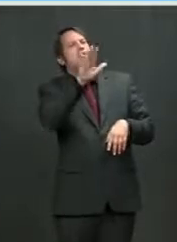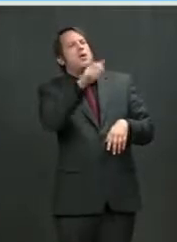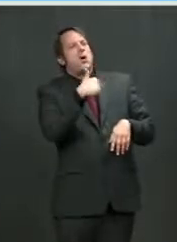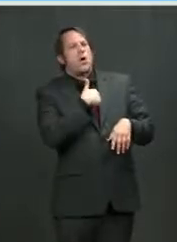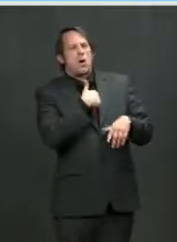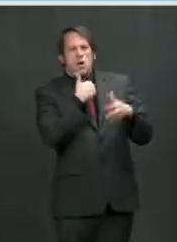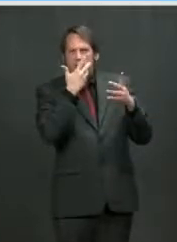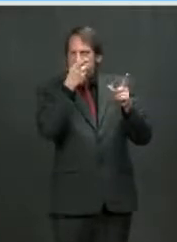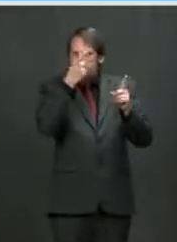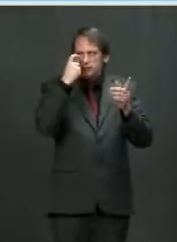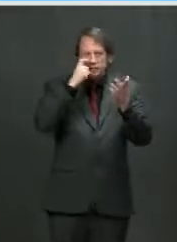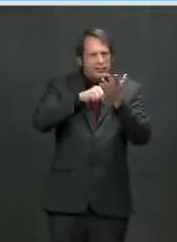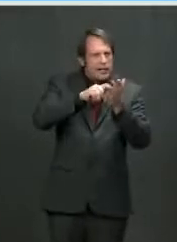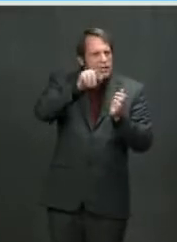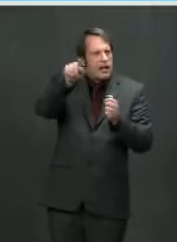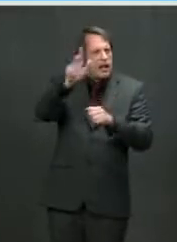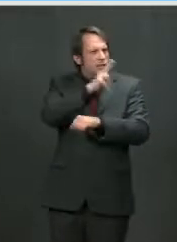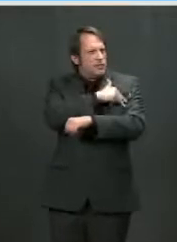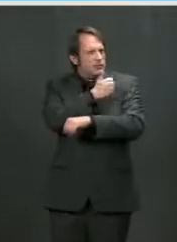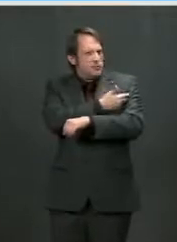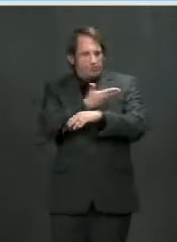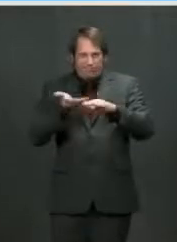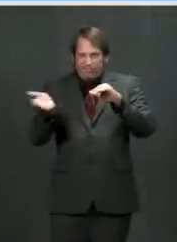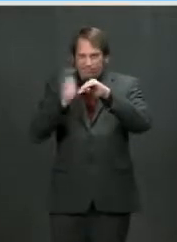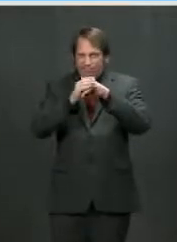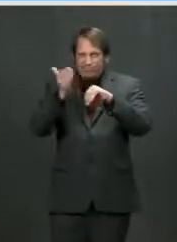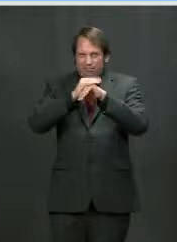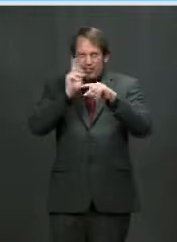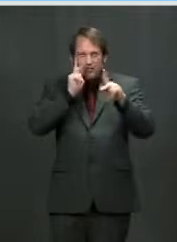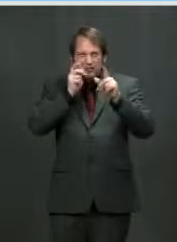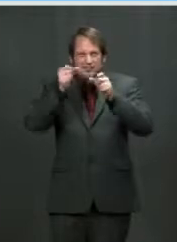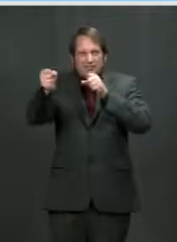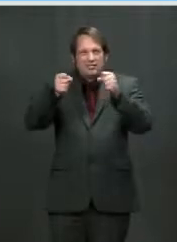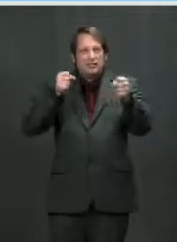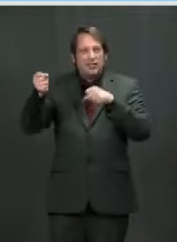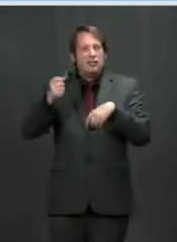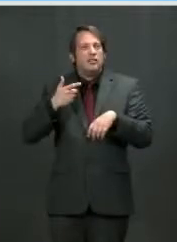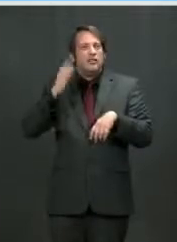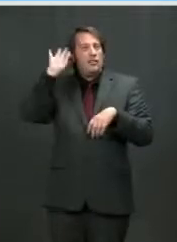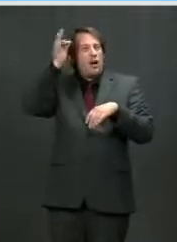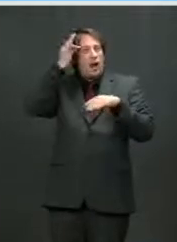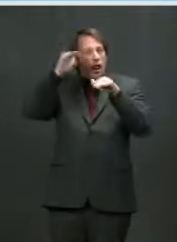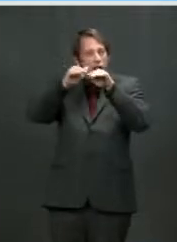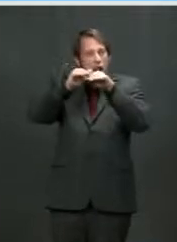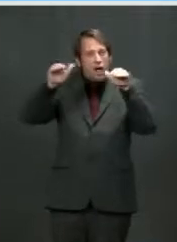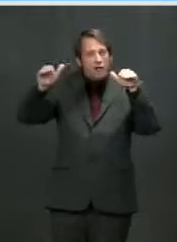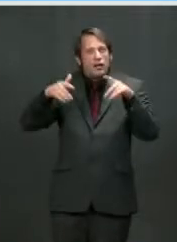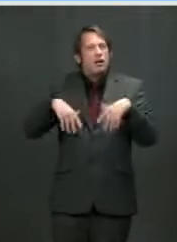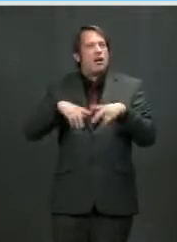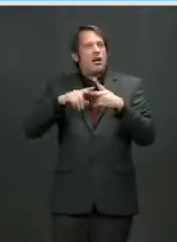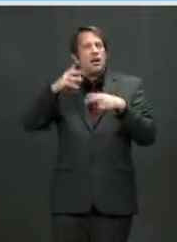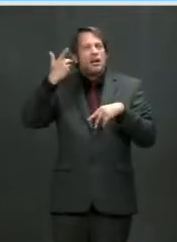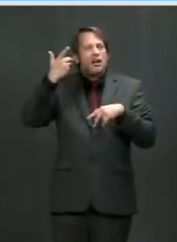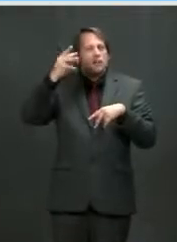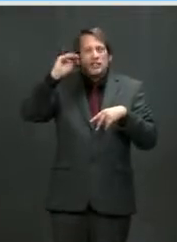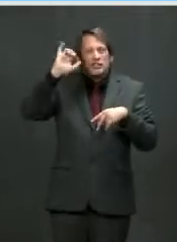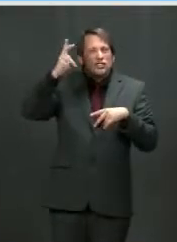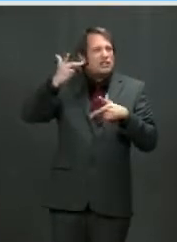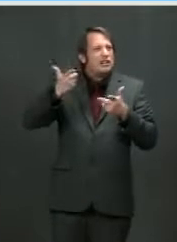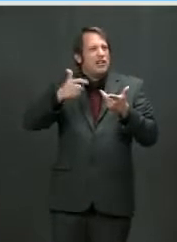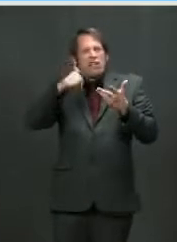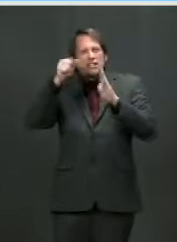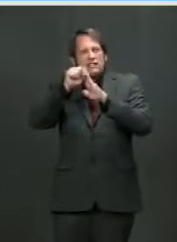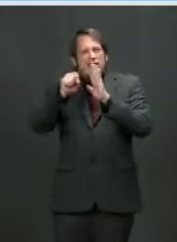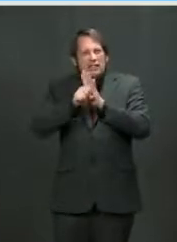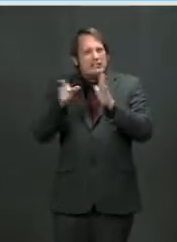again. Is there a plan on the federal level to push more vaccines to Michigan and other states nationally that are once again fighting